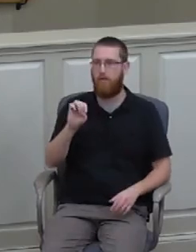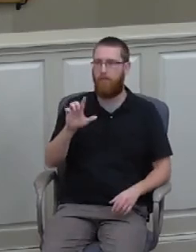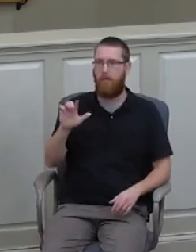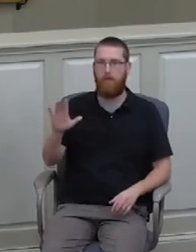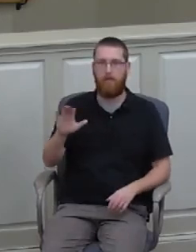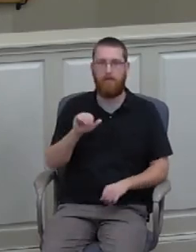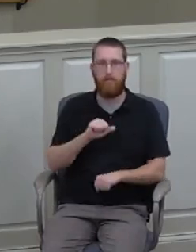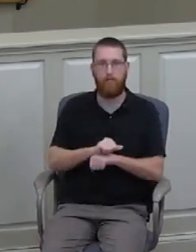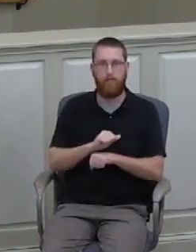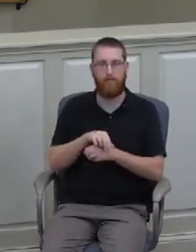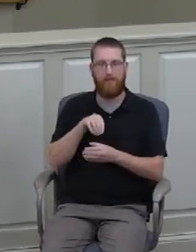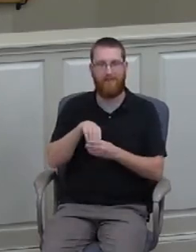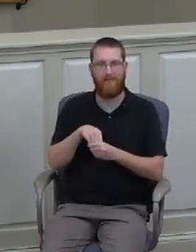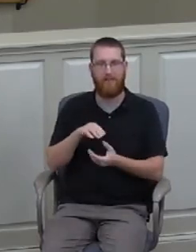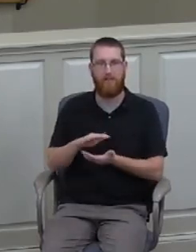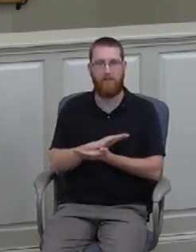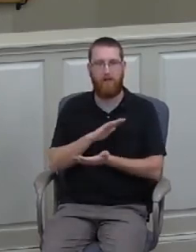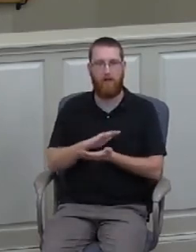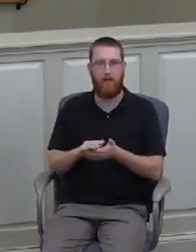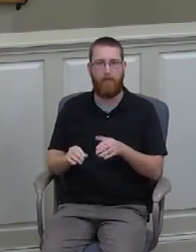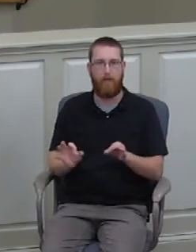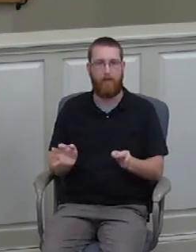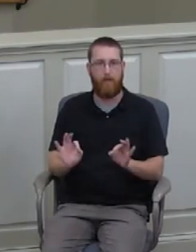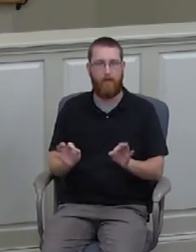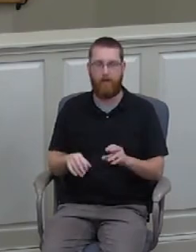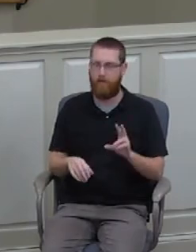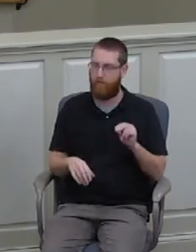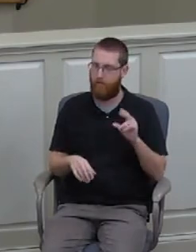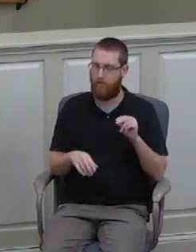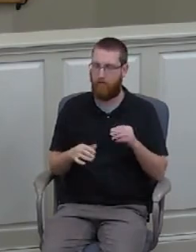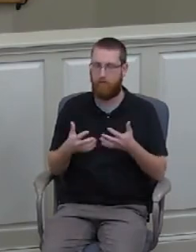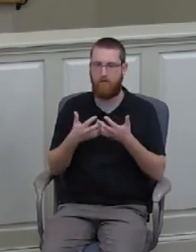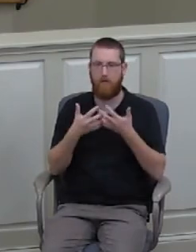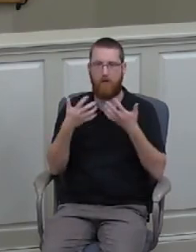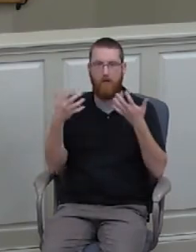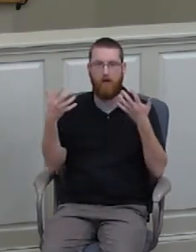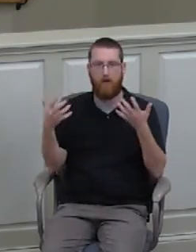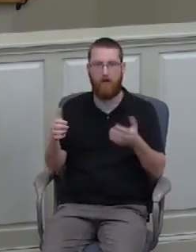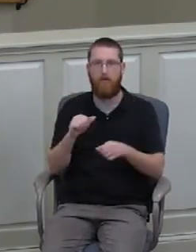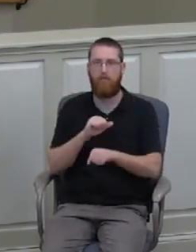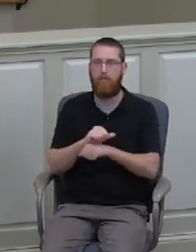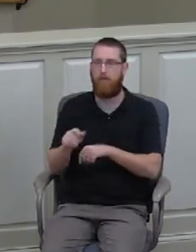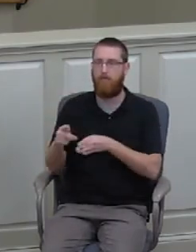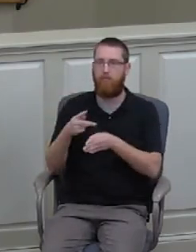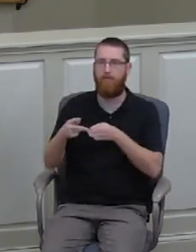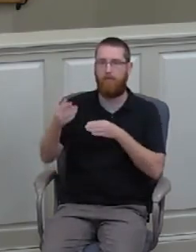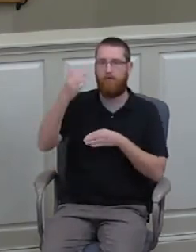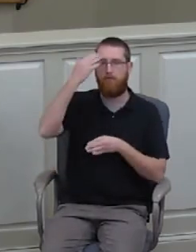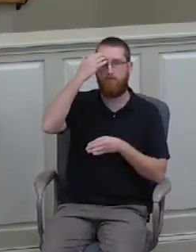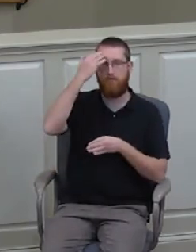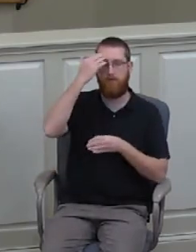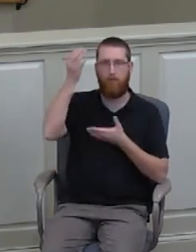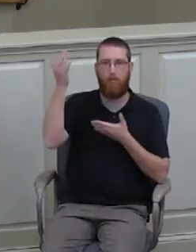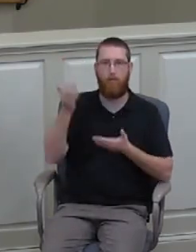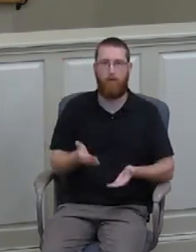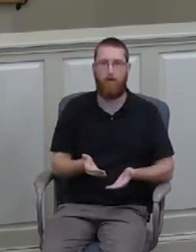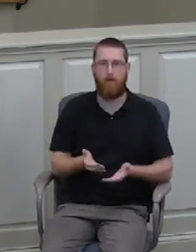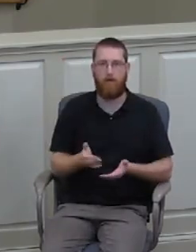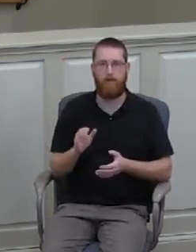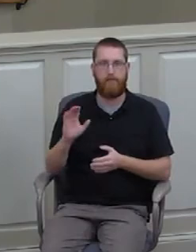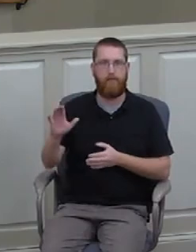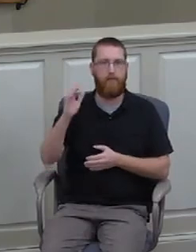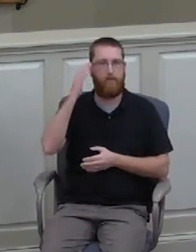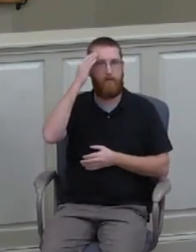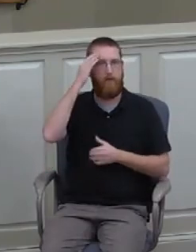the document can't be understated. And so the professional knowledge that he brought to it, much of which is his,